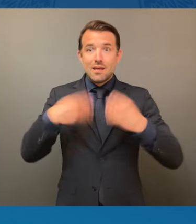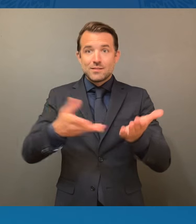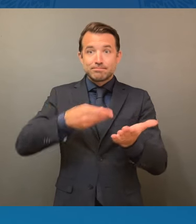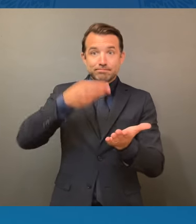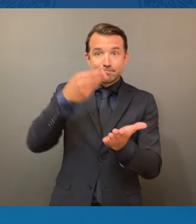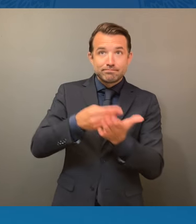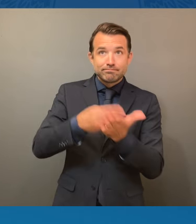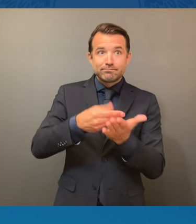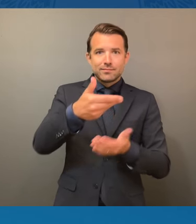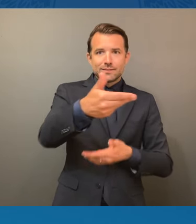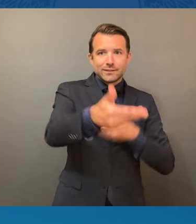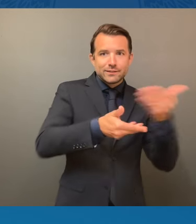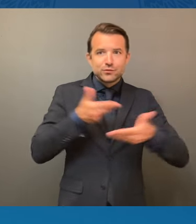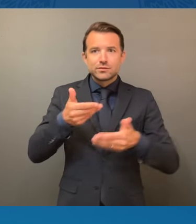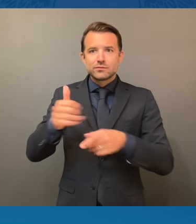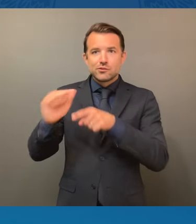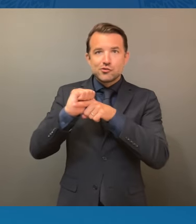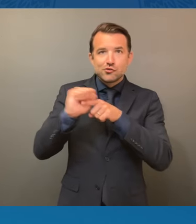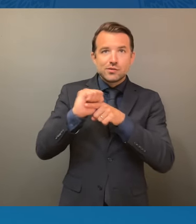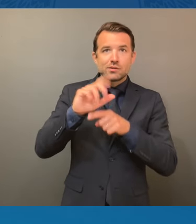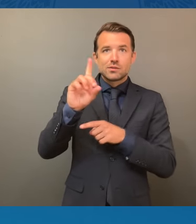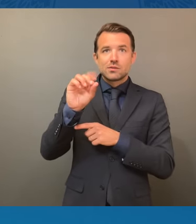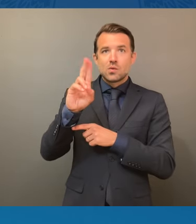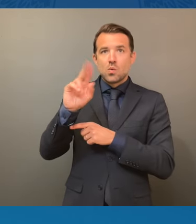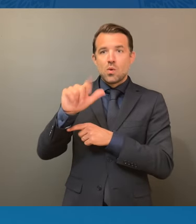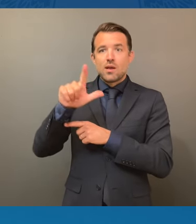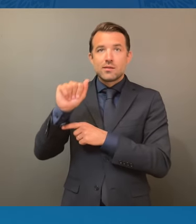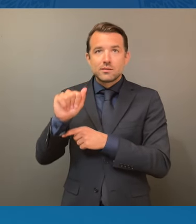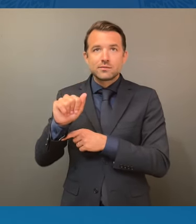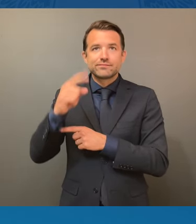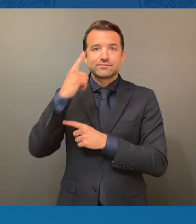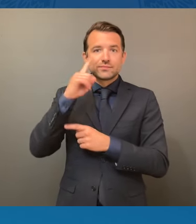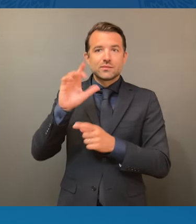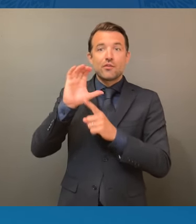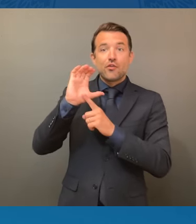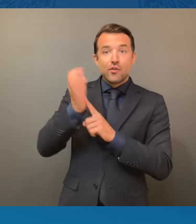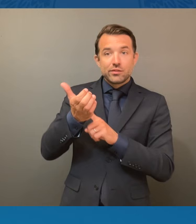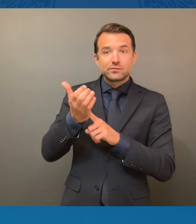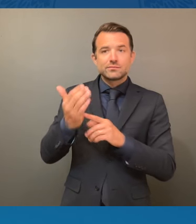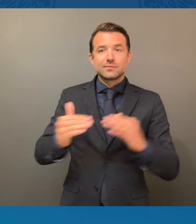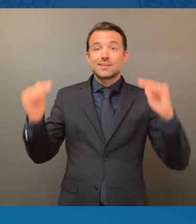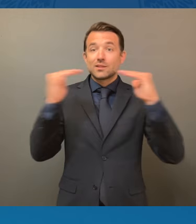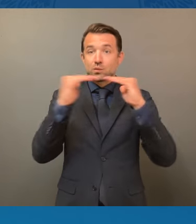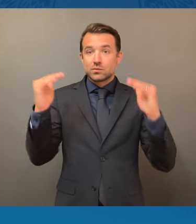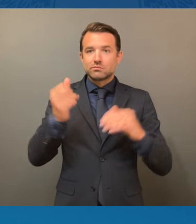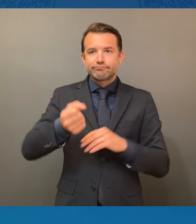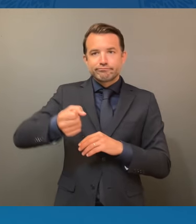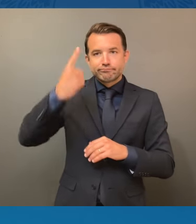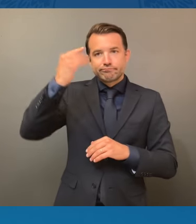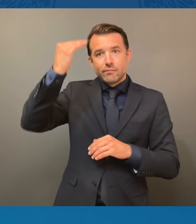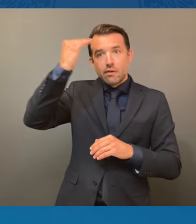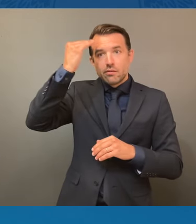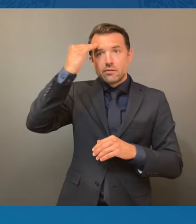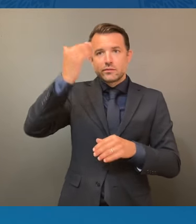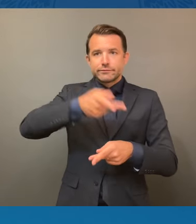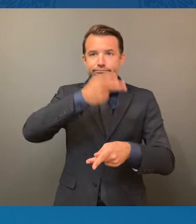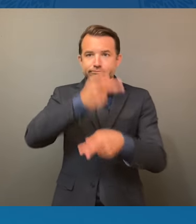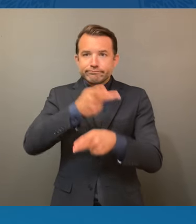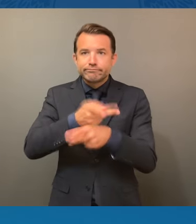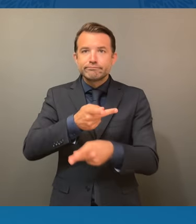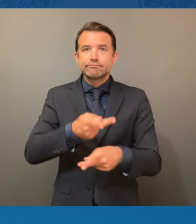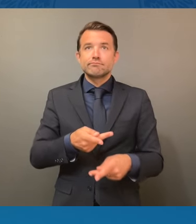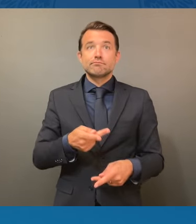advance culturally competent care, and to research the contributors to maternal